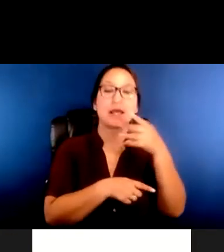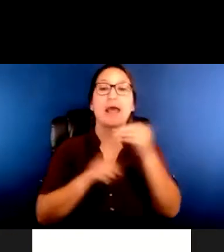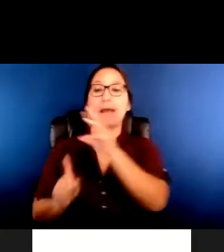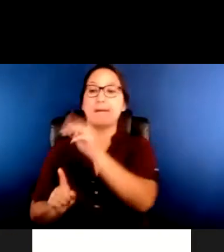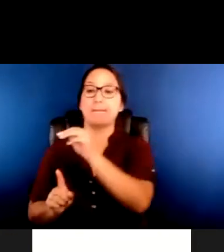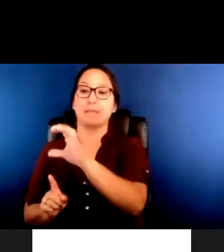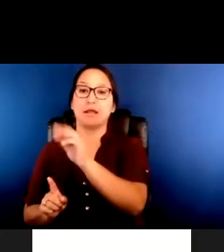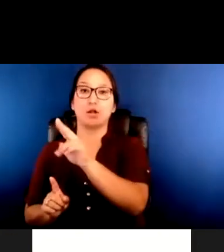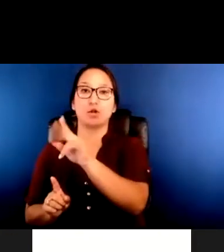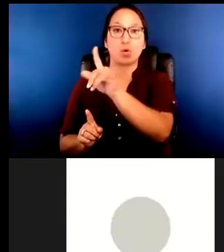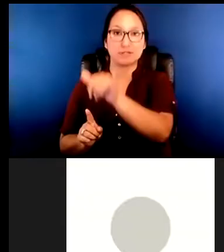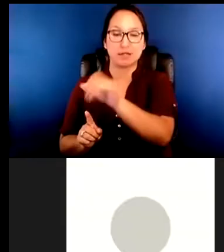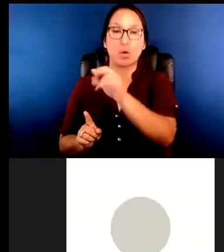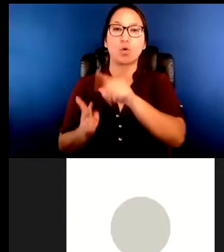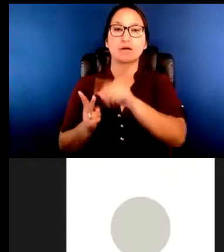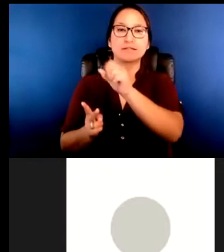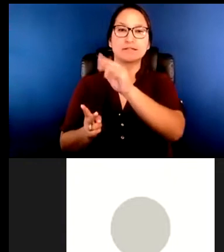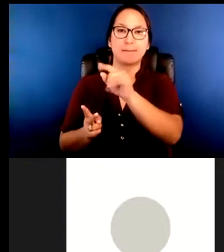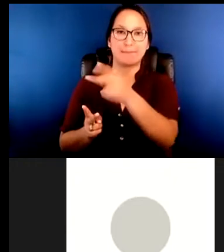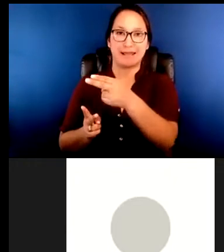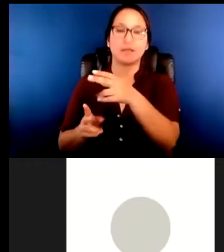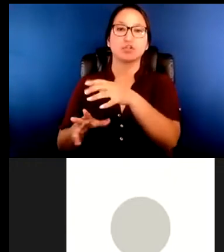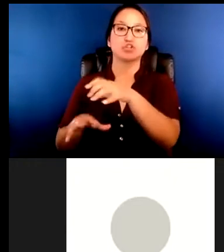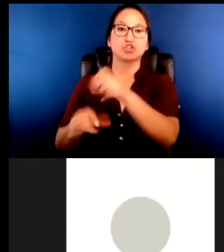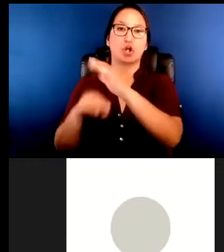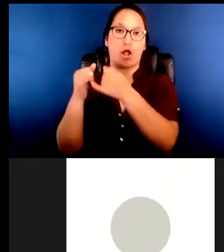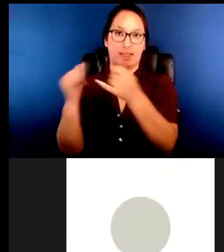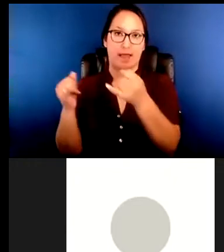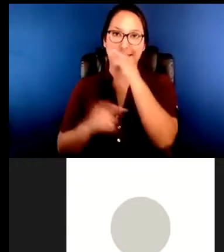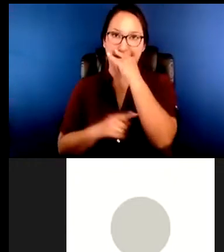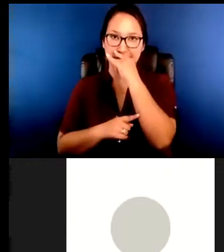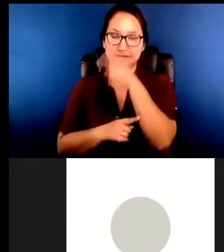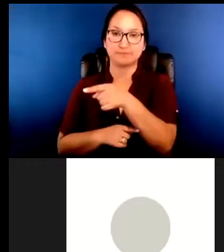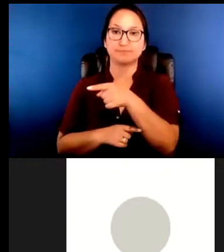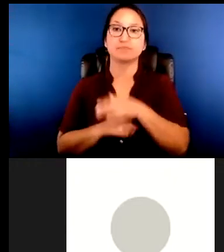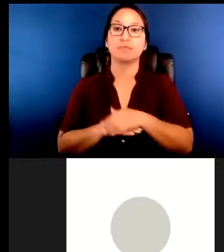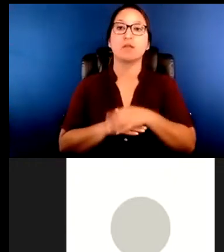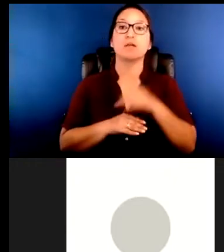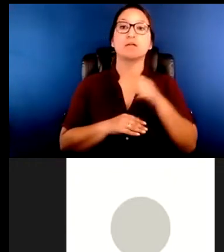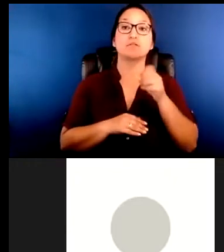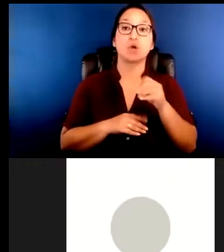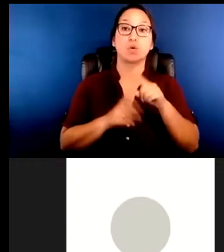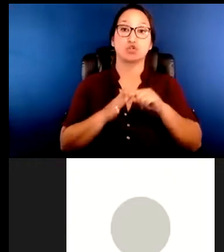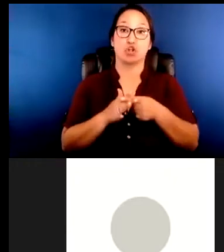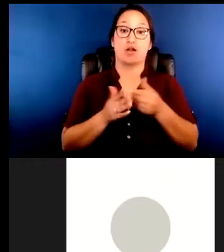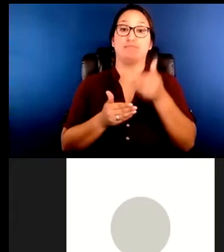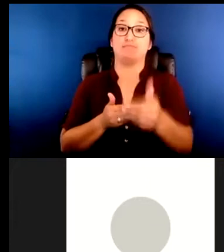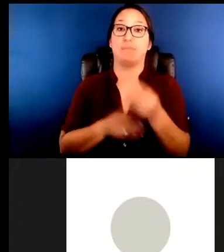Smith has had the virtual kids. And starting on this coming Monday, we're going to